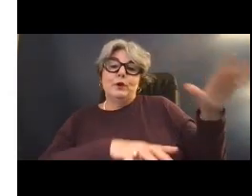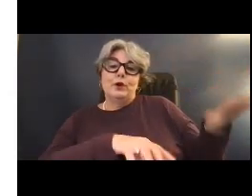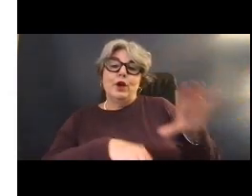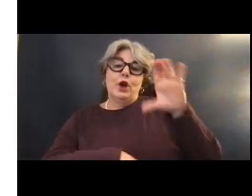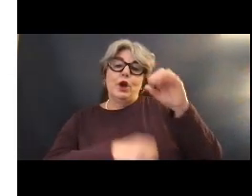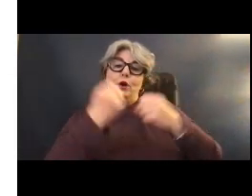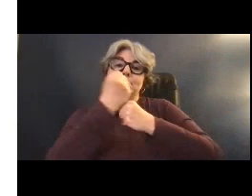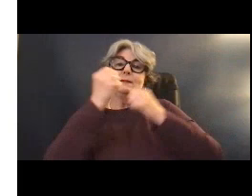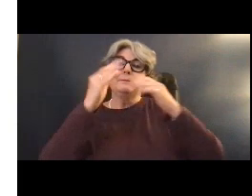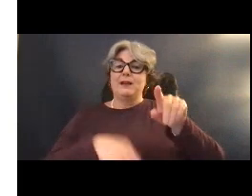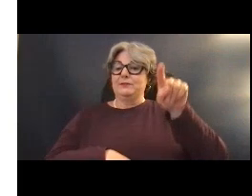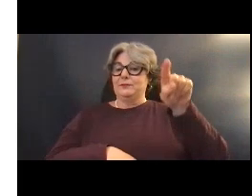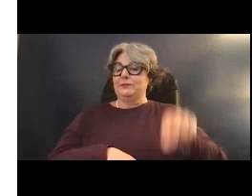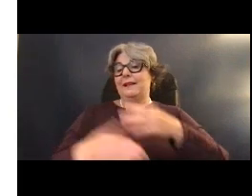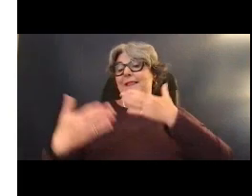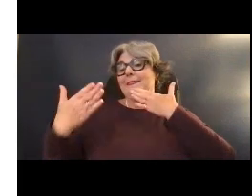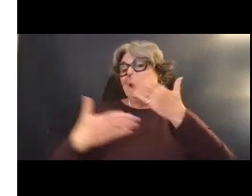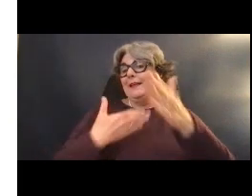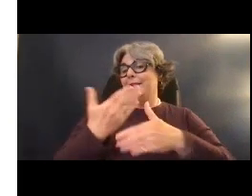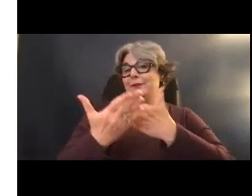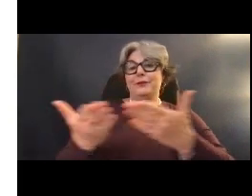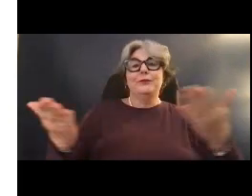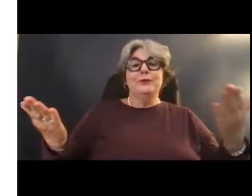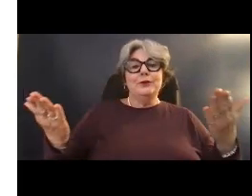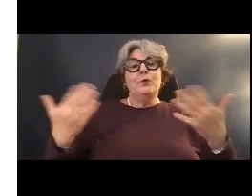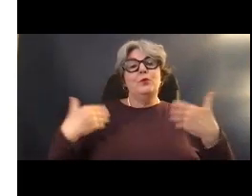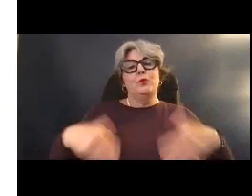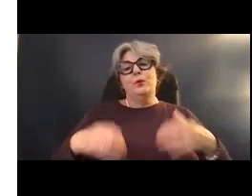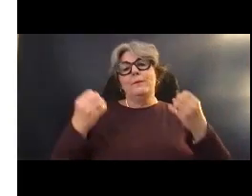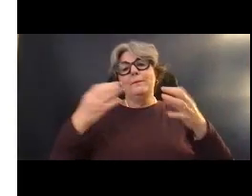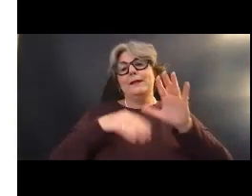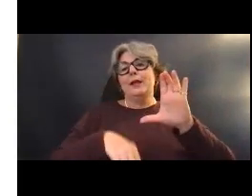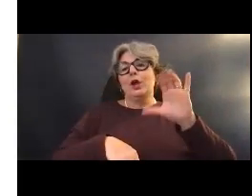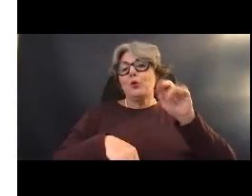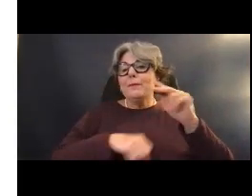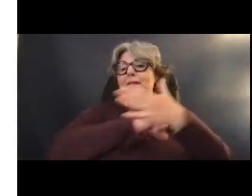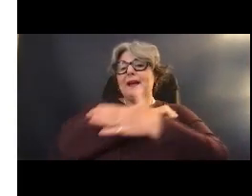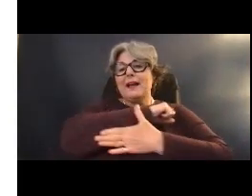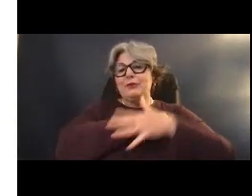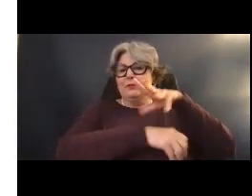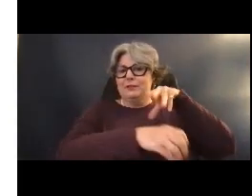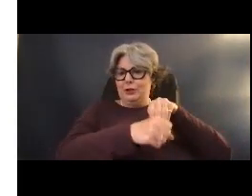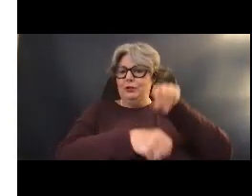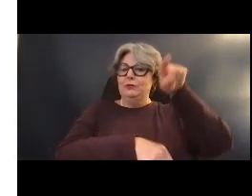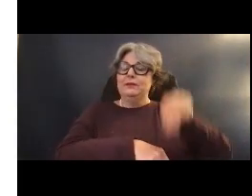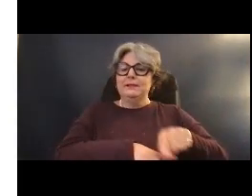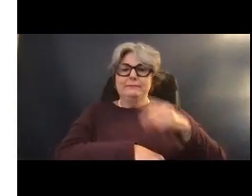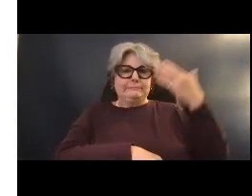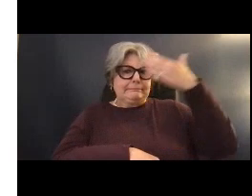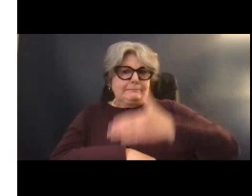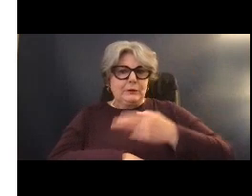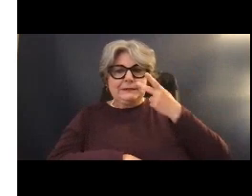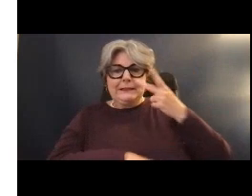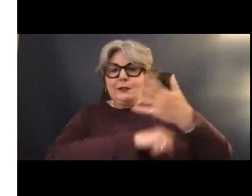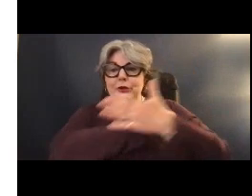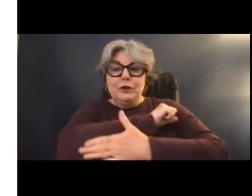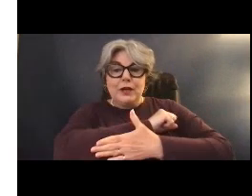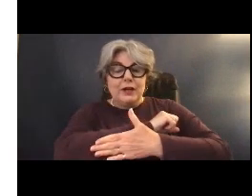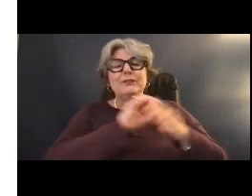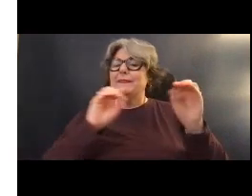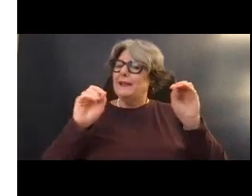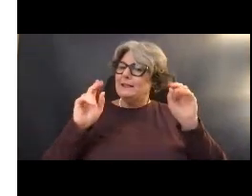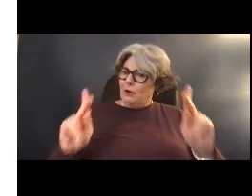co-sponsors for this initiative. Thank you, everybody. And there's quite a few Caribbean countries on here. If you don't see your country, that is okay.